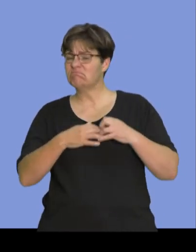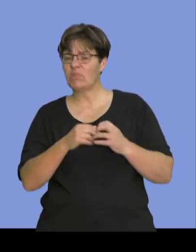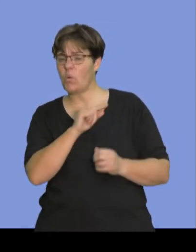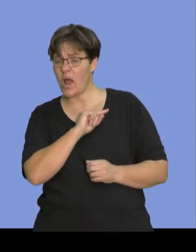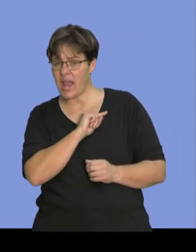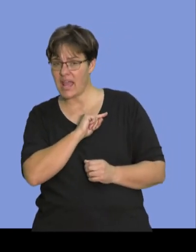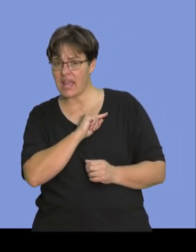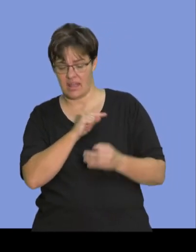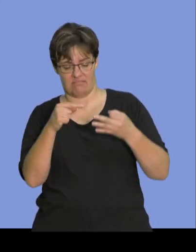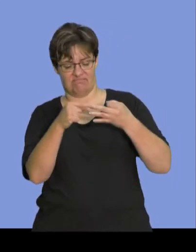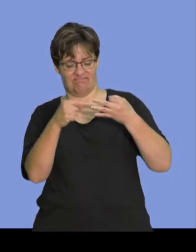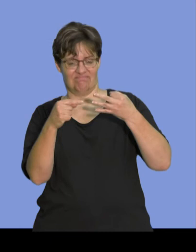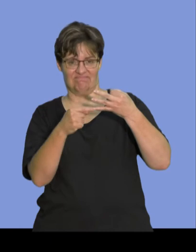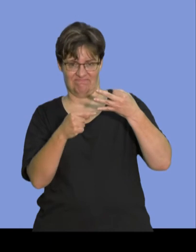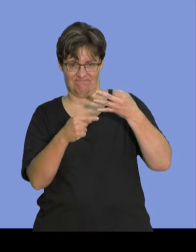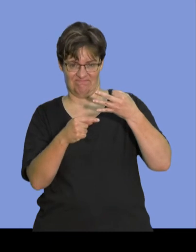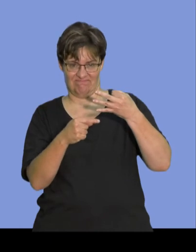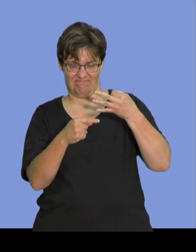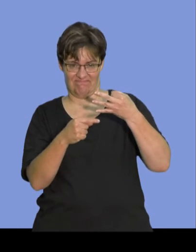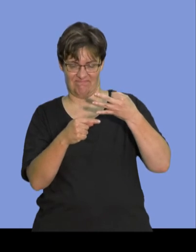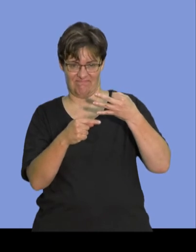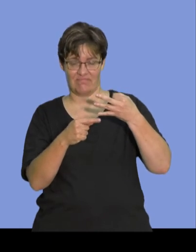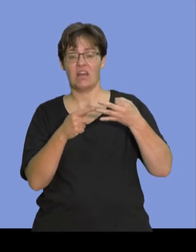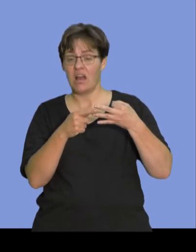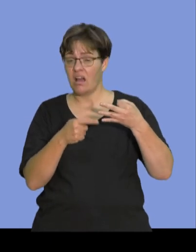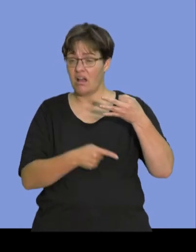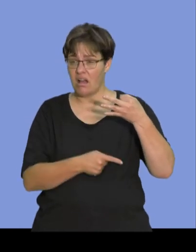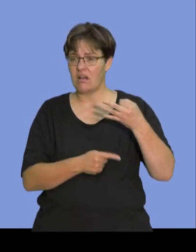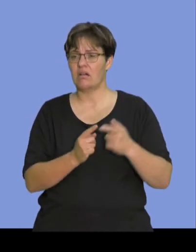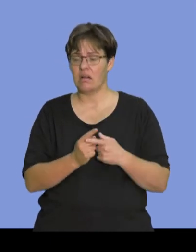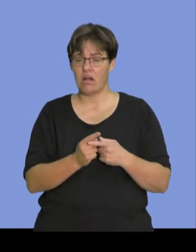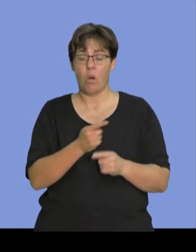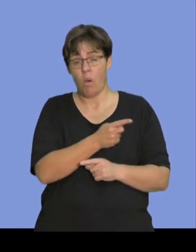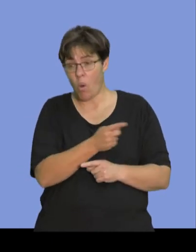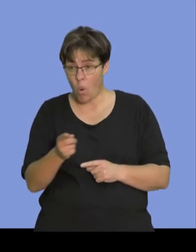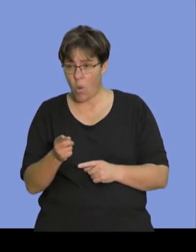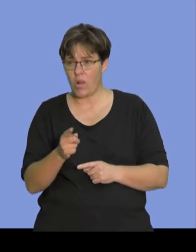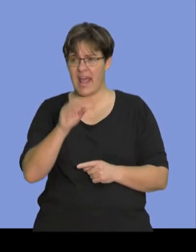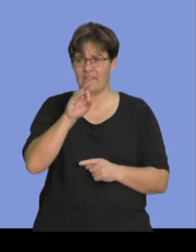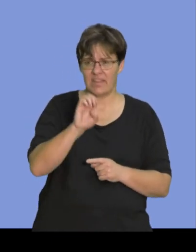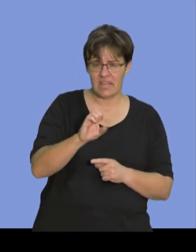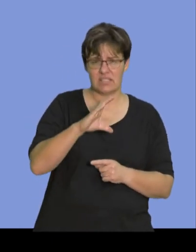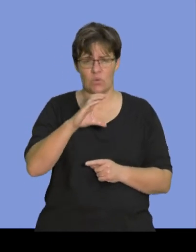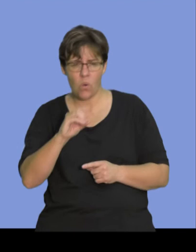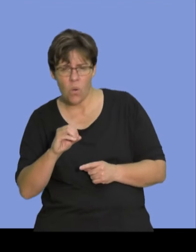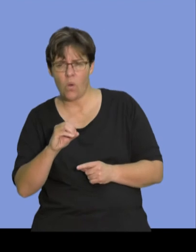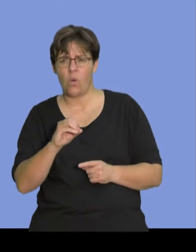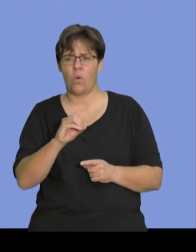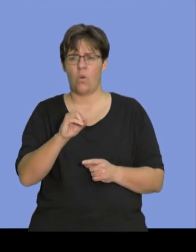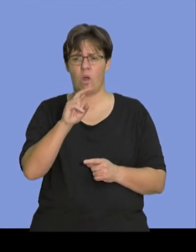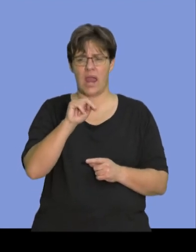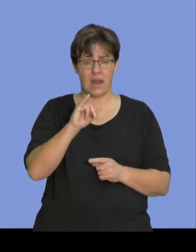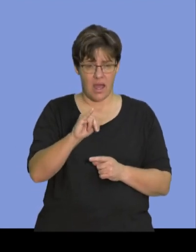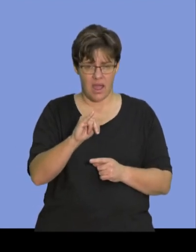actually a result of the presence of the three ferromagnetic elements. Okay, so all magnetic materials